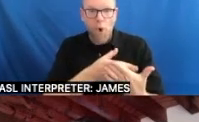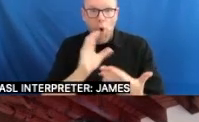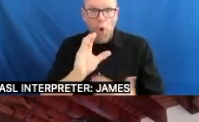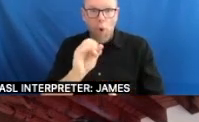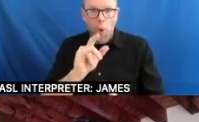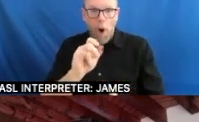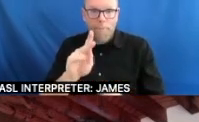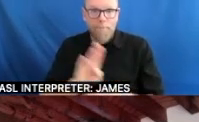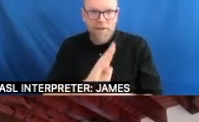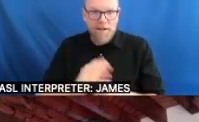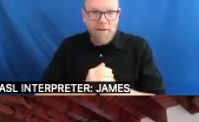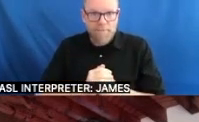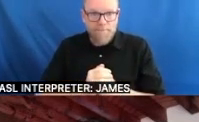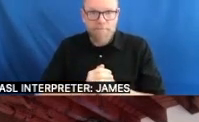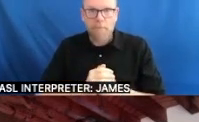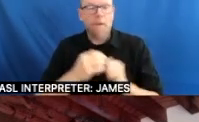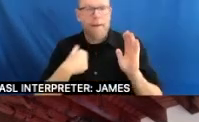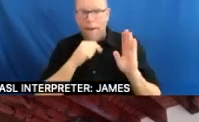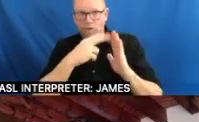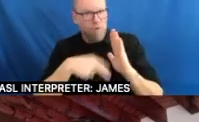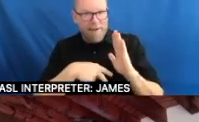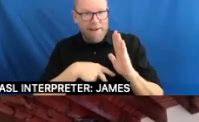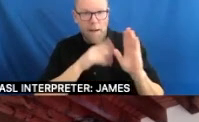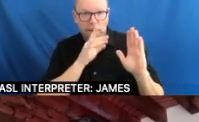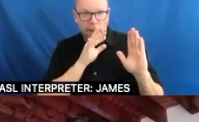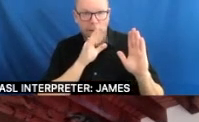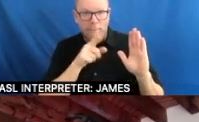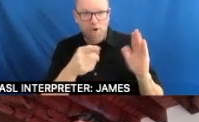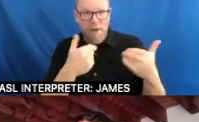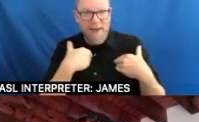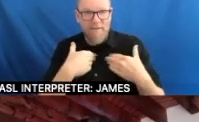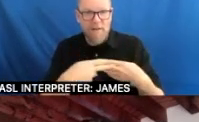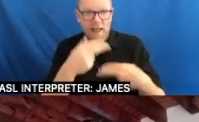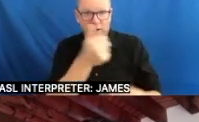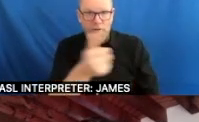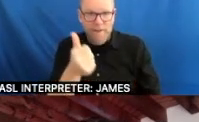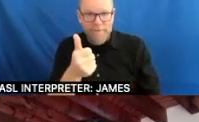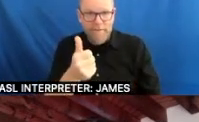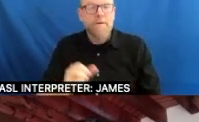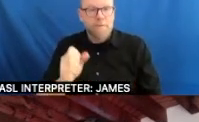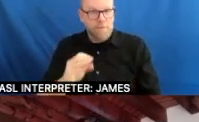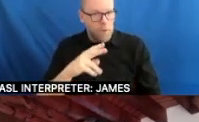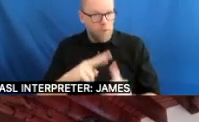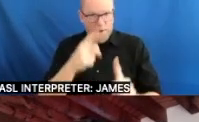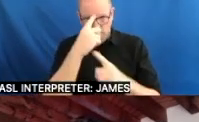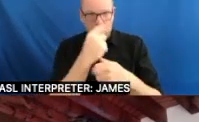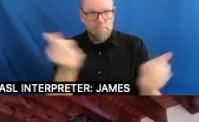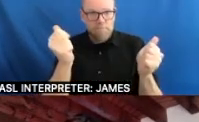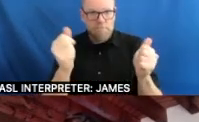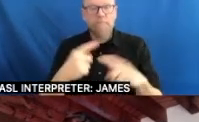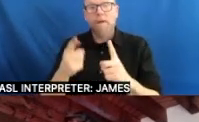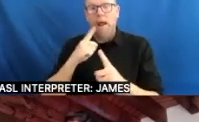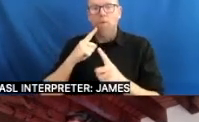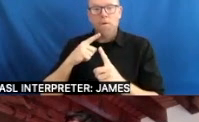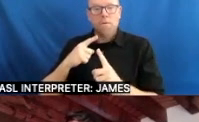um, I'm not going to read this definition. You have the slides and you can read it. but I'm going to get into the substance